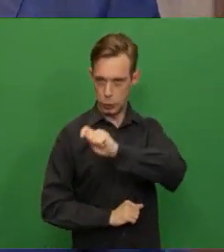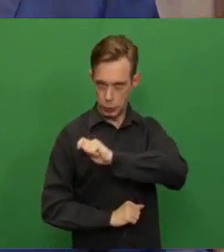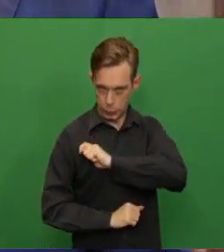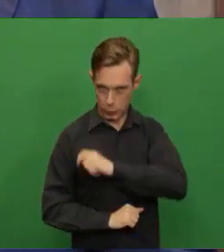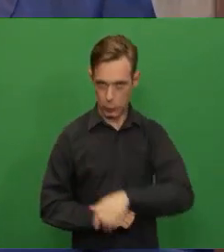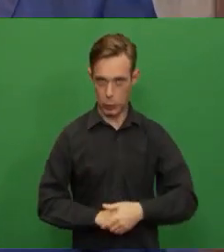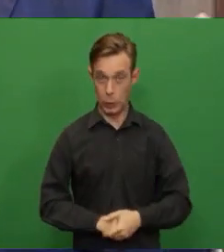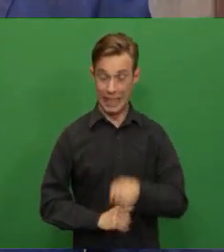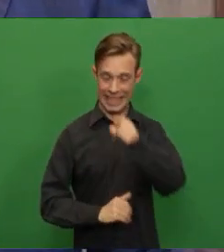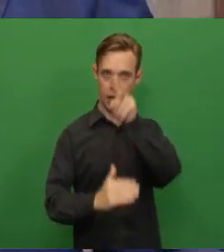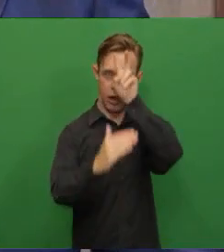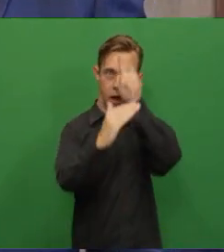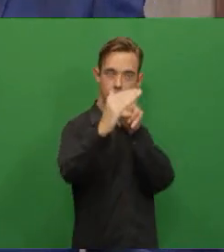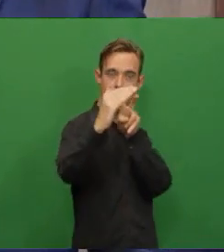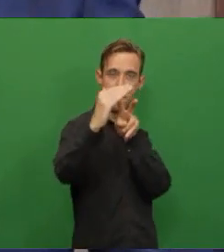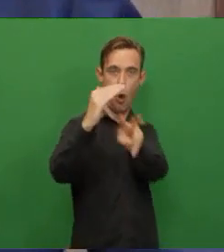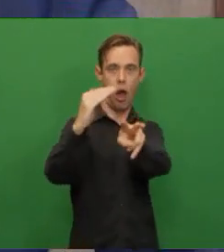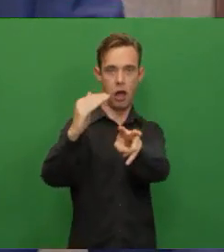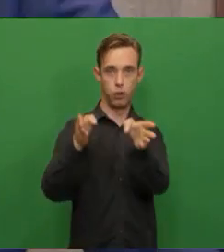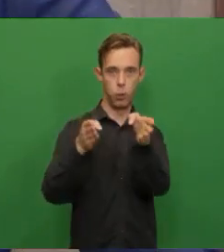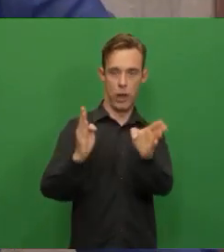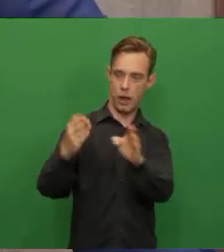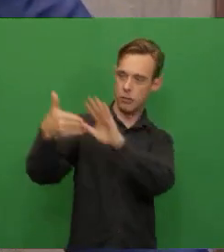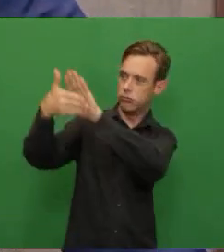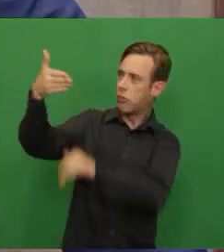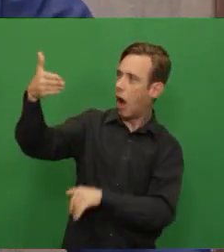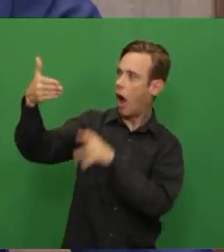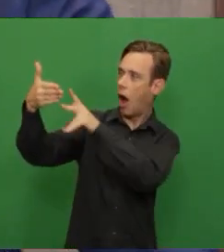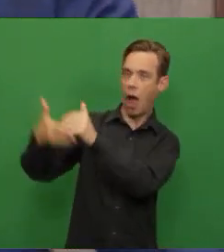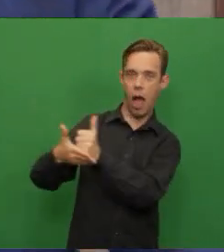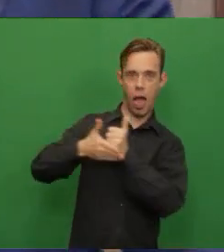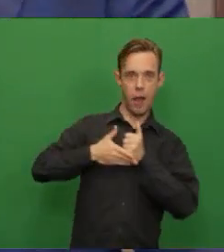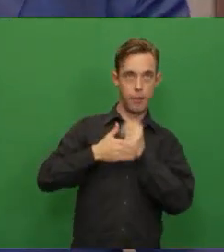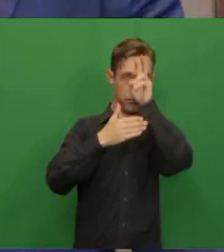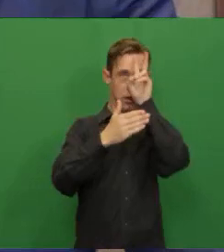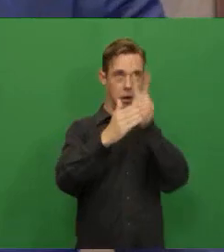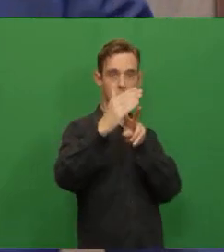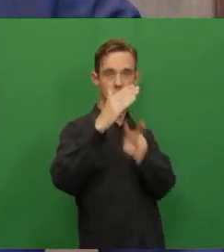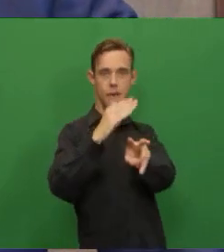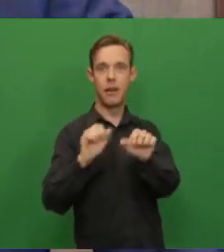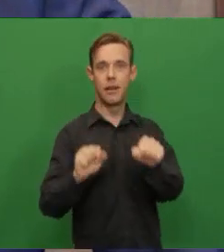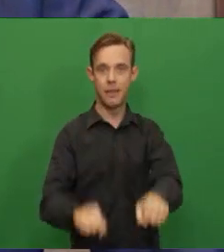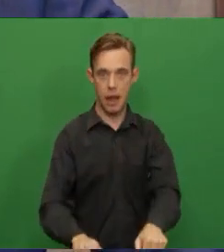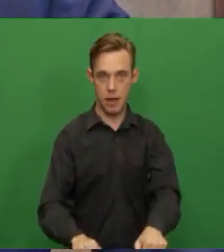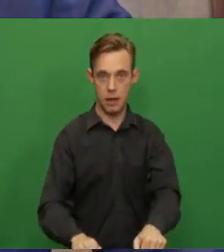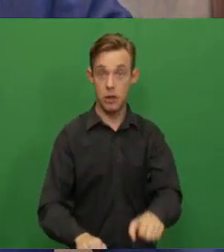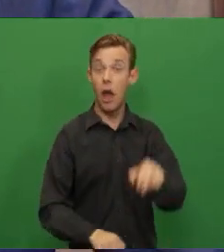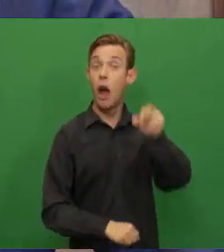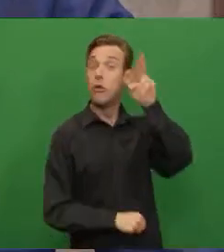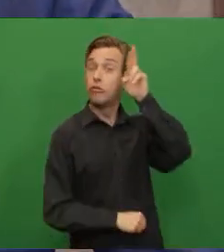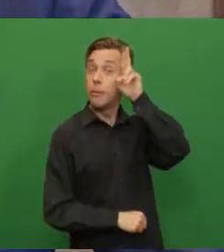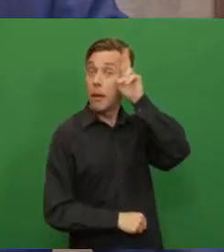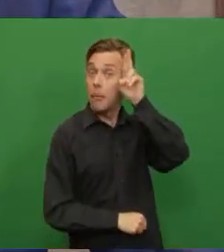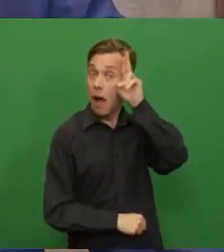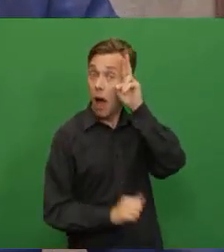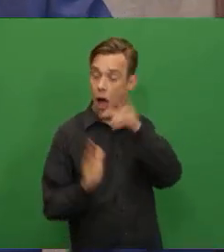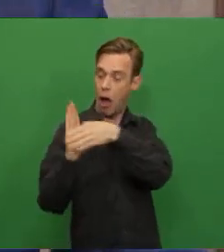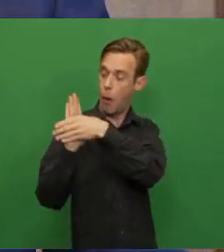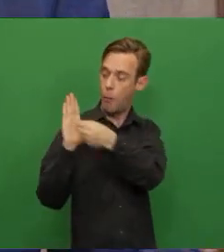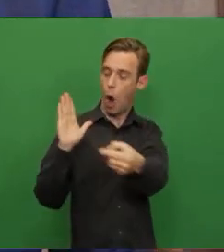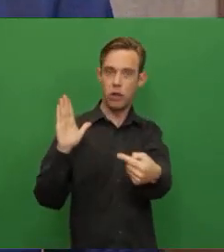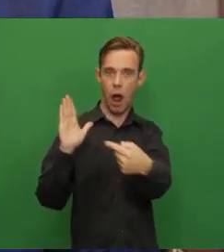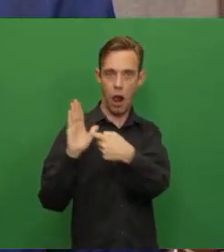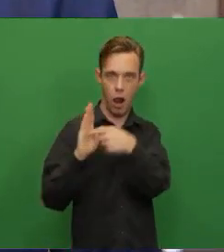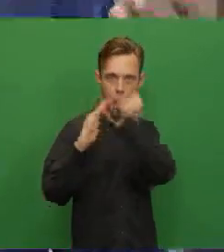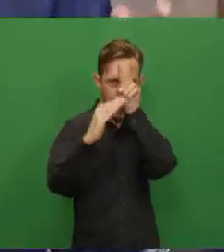is a forecasting model. It does forecast. Remember, it is a four-gap model, which then in